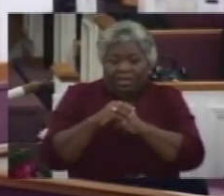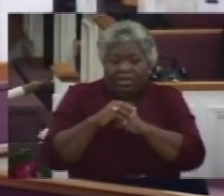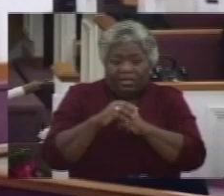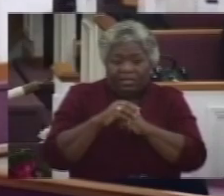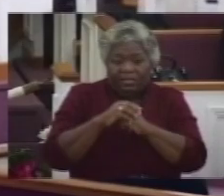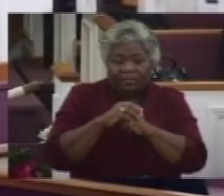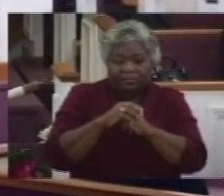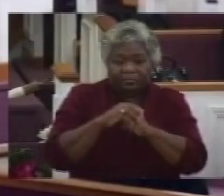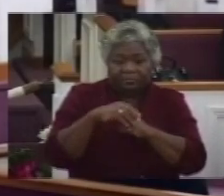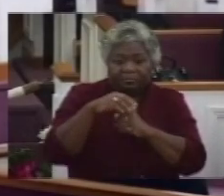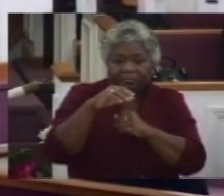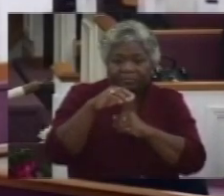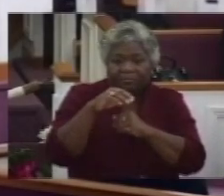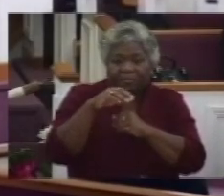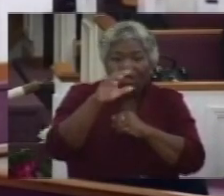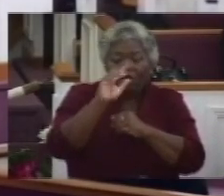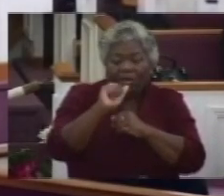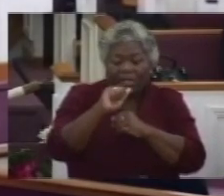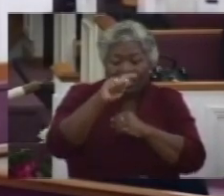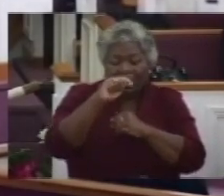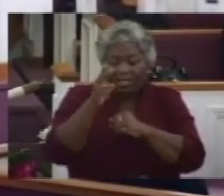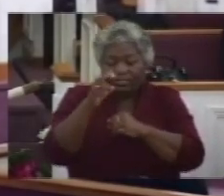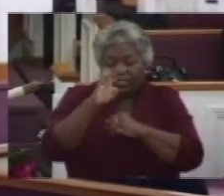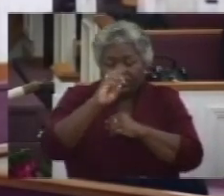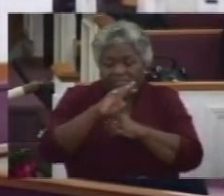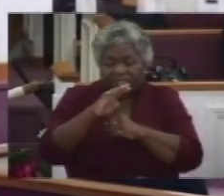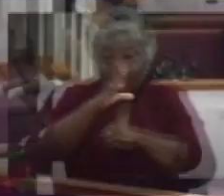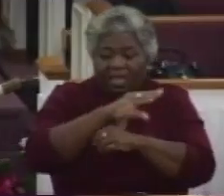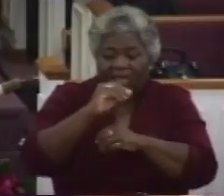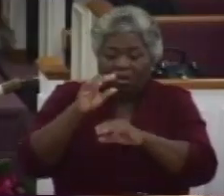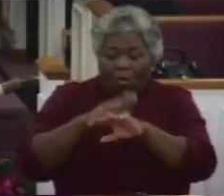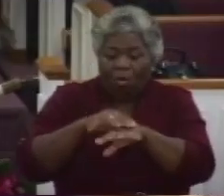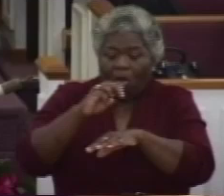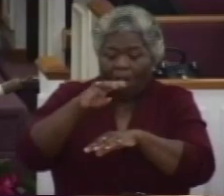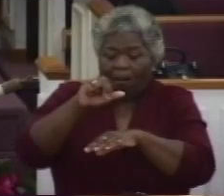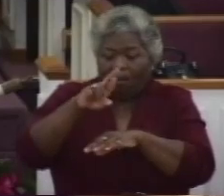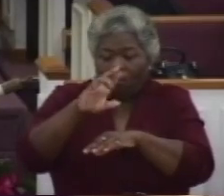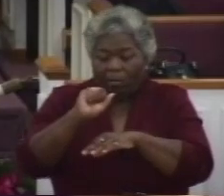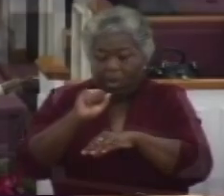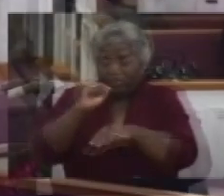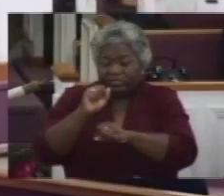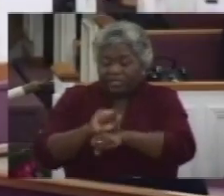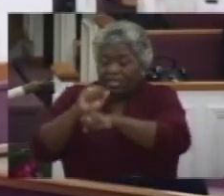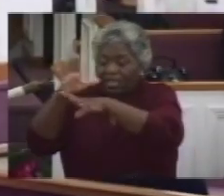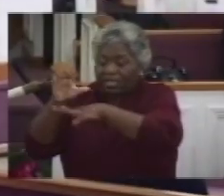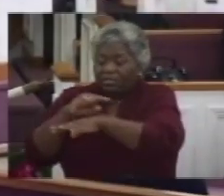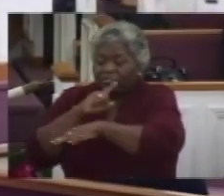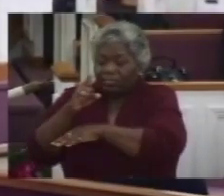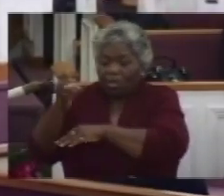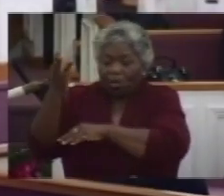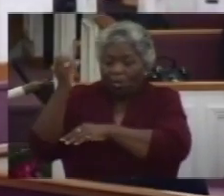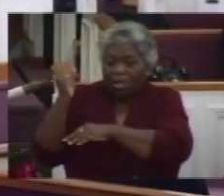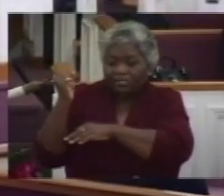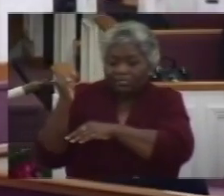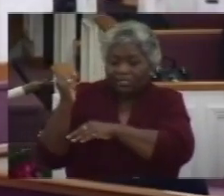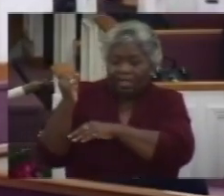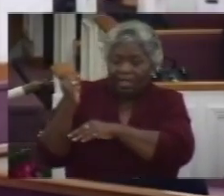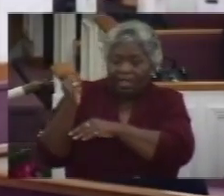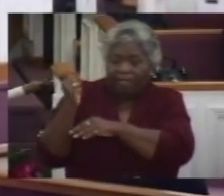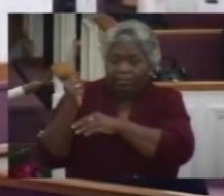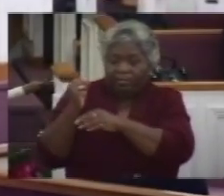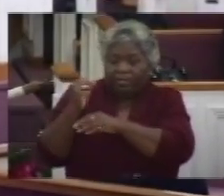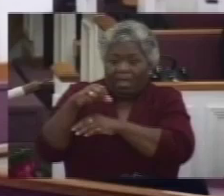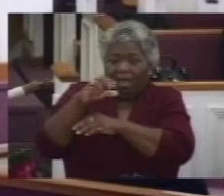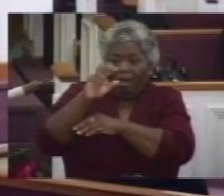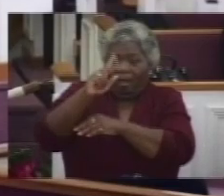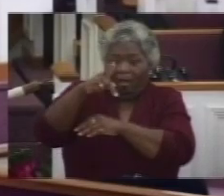goes into Athens and he goes up on Mars Hill, and there was a